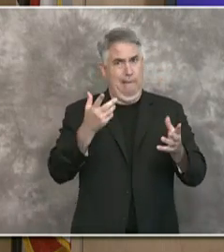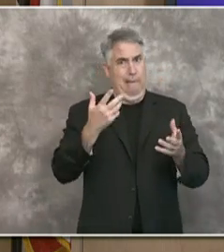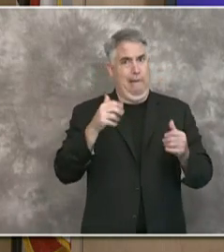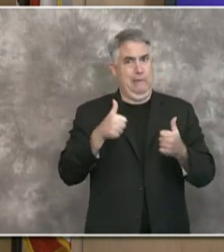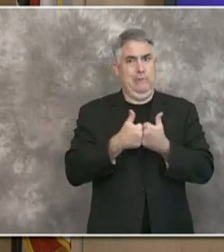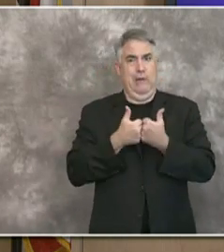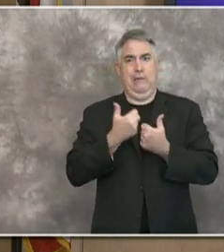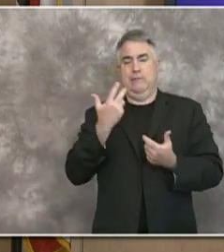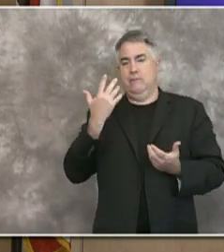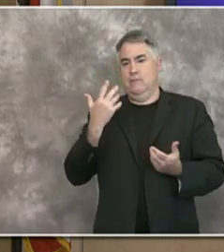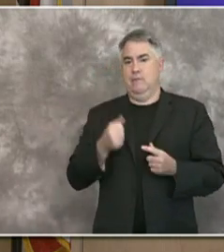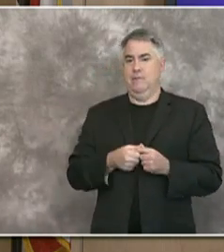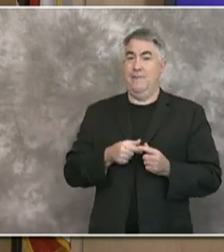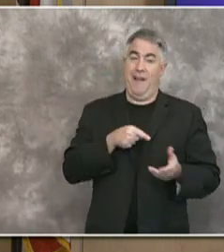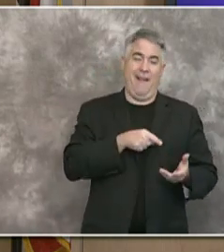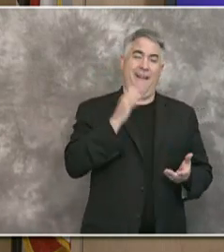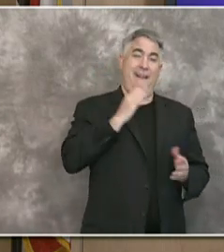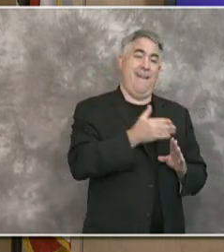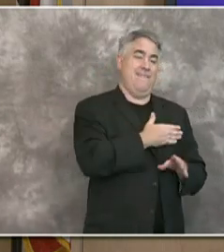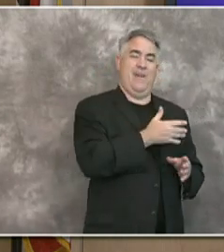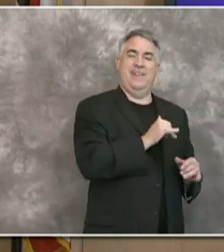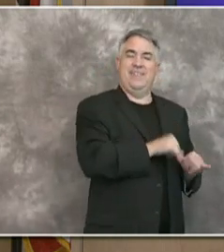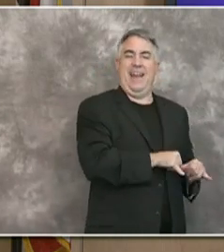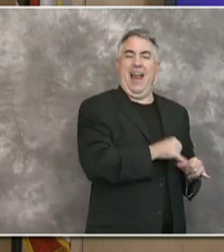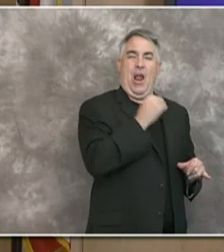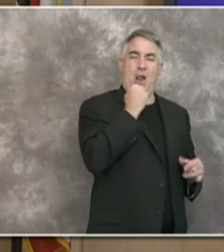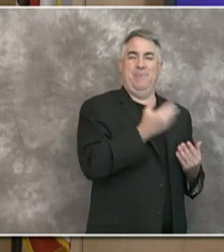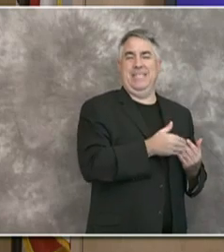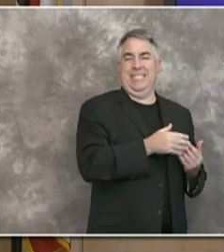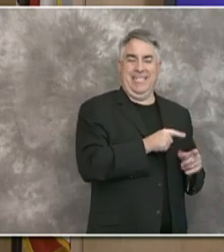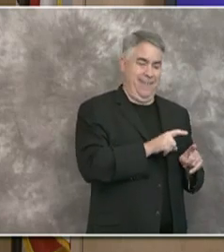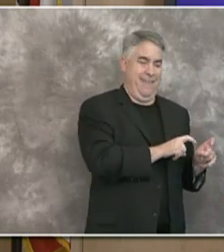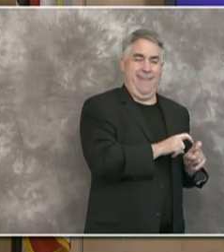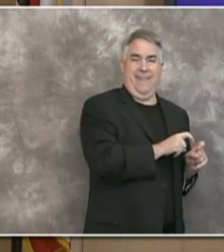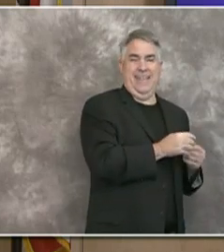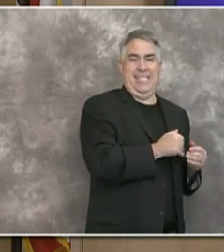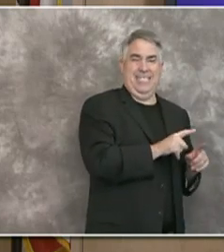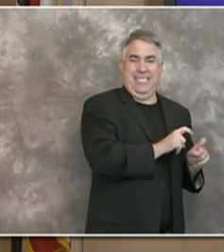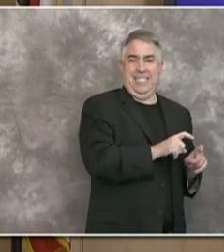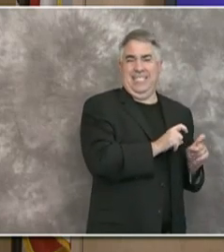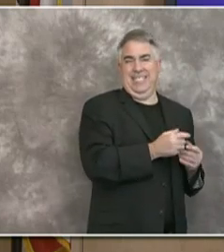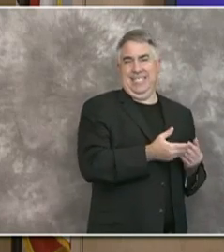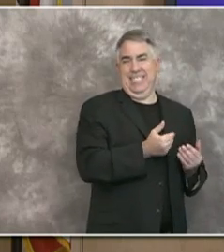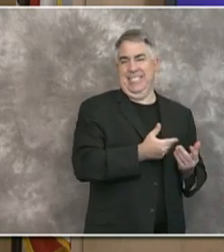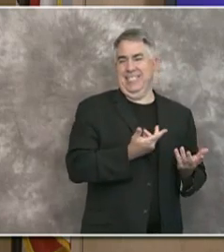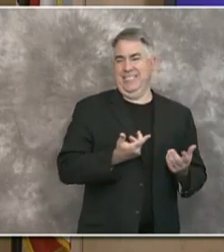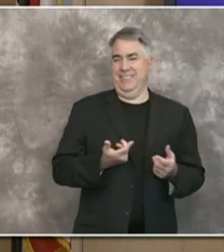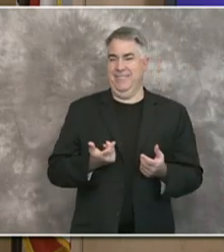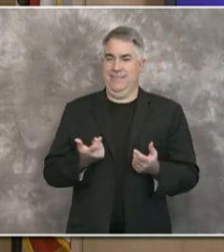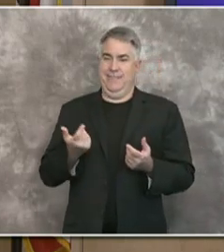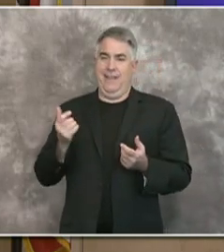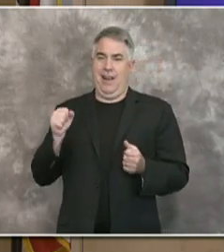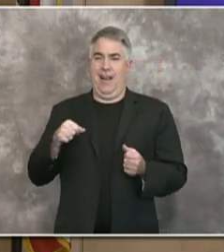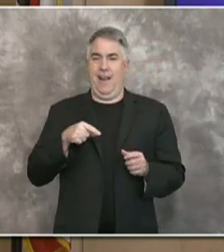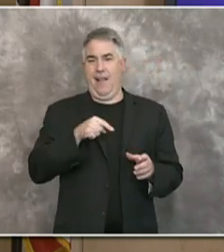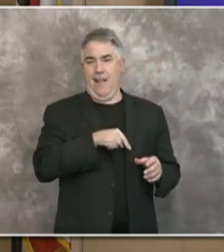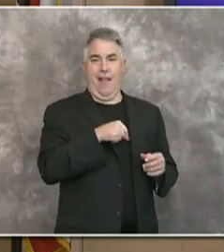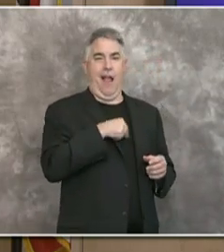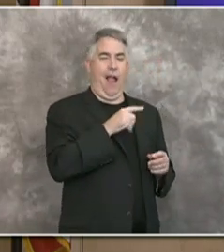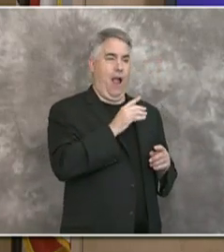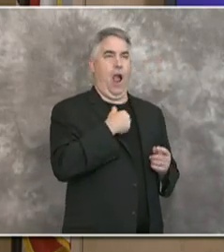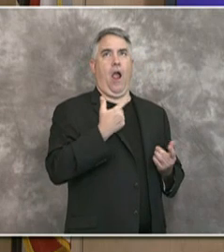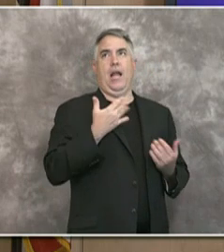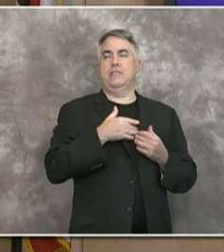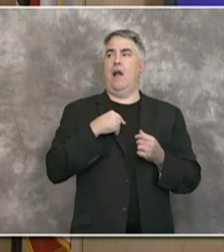to get a history from many individuals because they were at home most of the time, or they sometimes were even able to identify the specific event